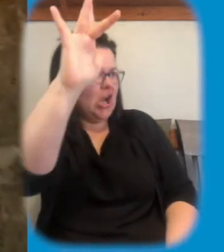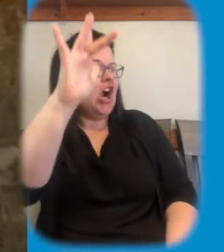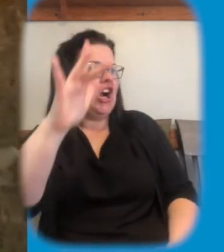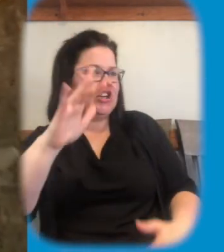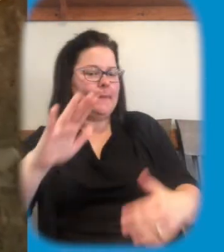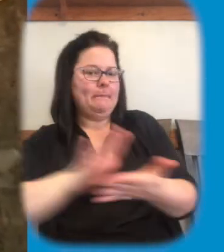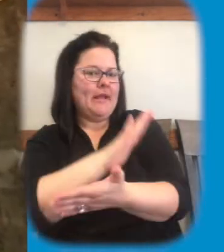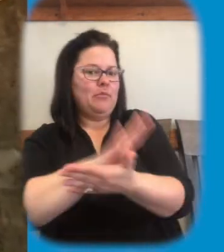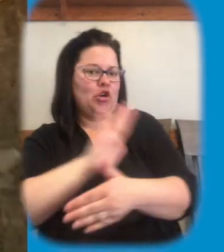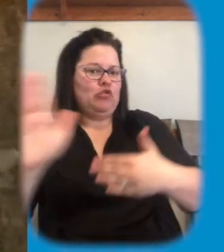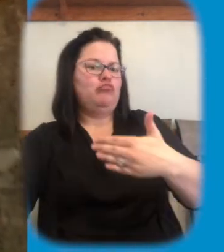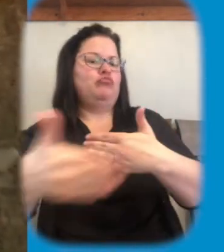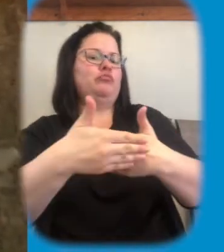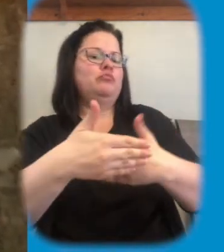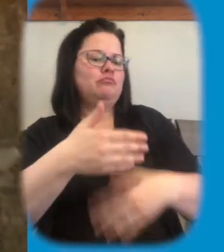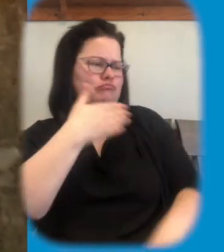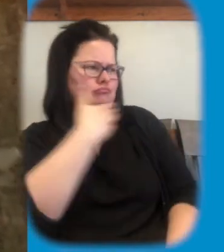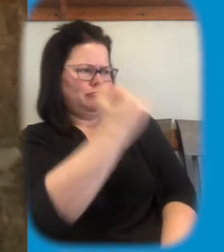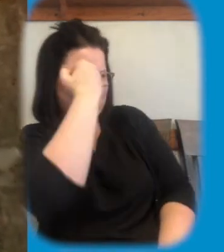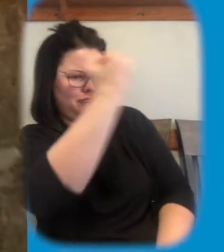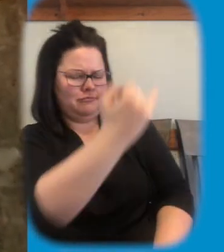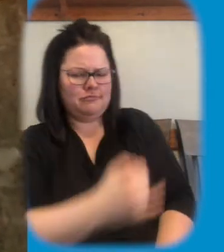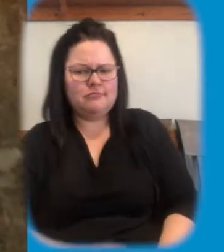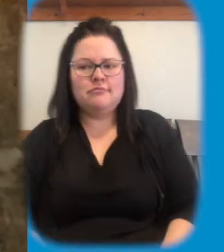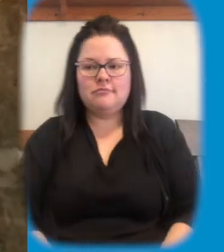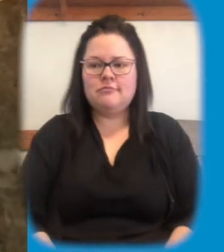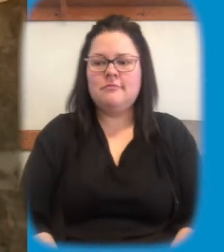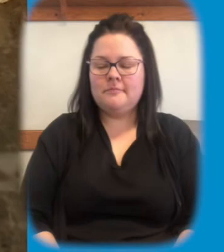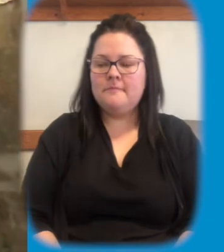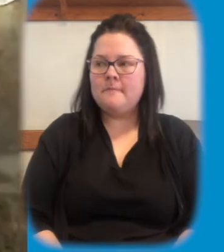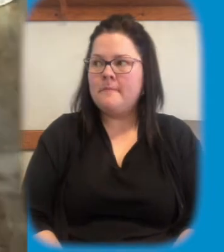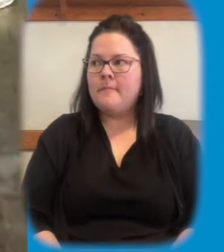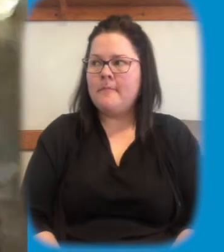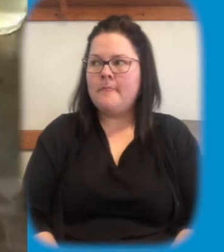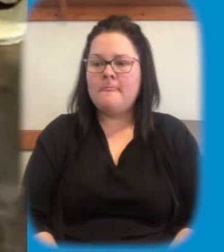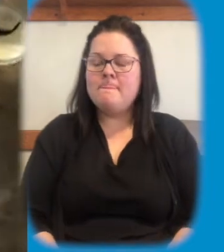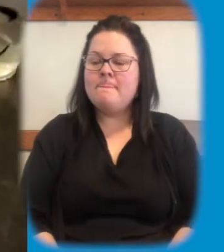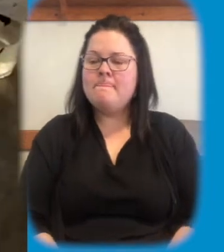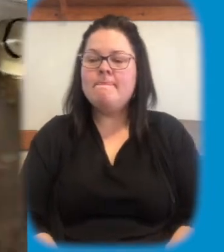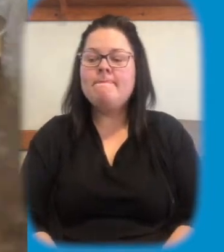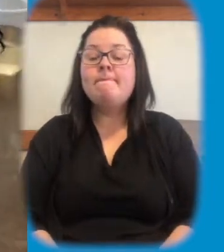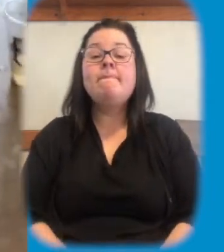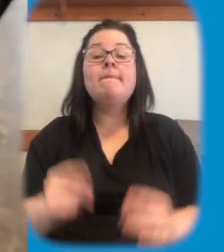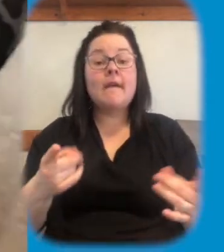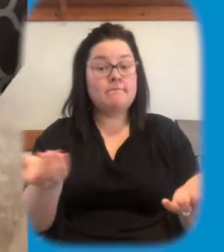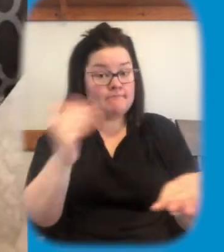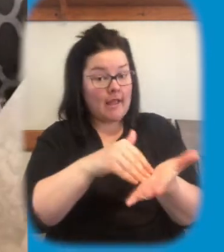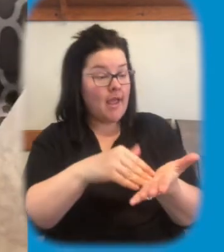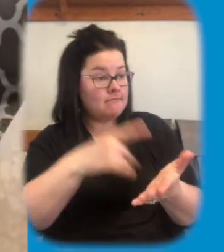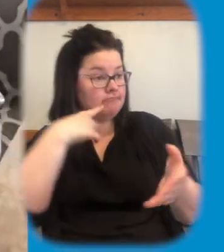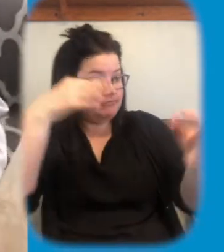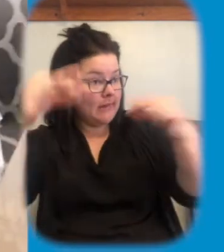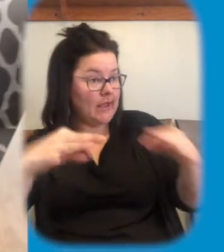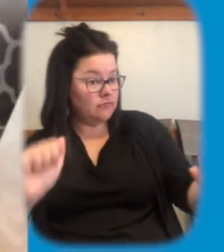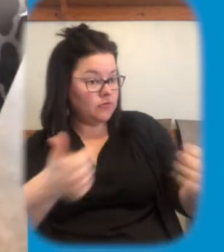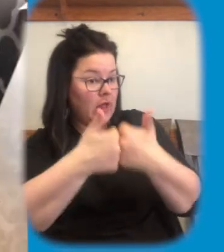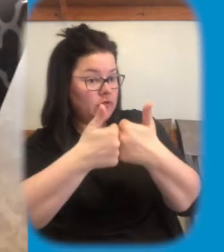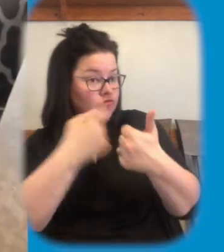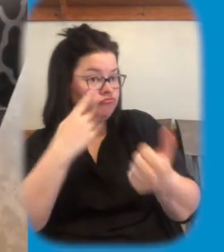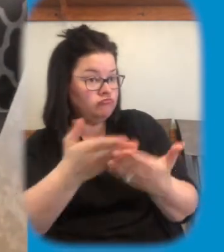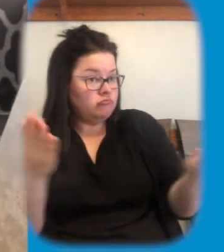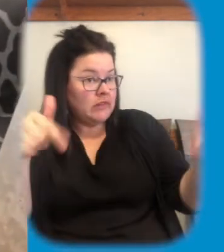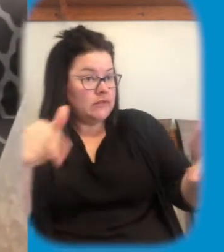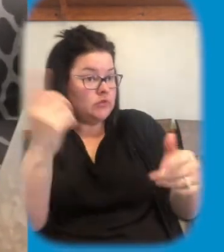right, good idea though. This is a great idea to have the white paper behind it. All right, so want to repeat the challenge?